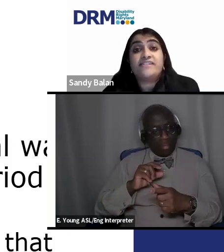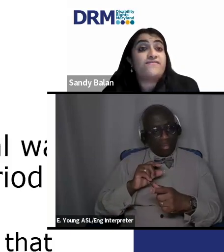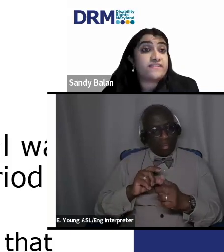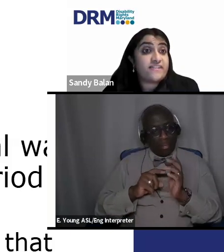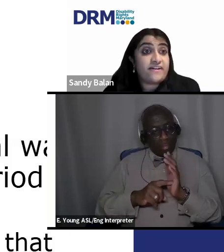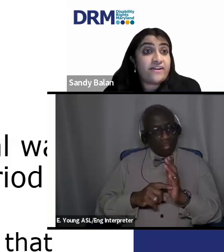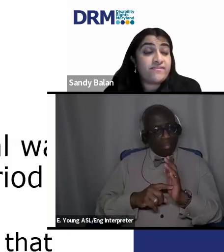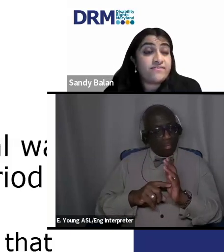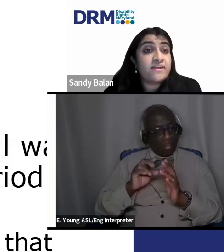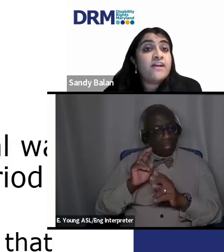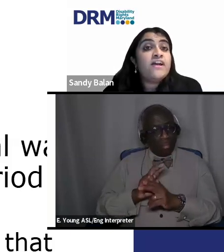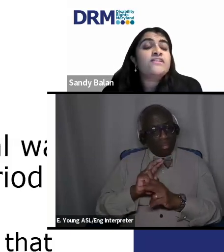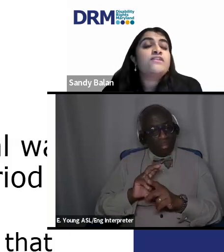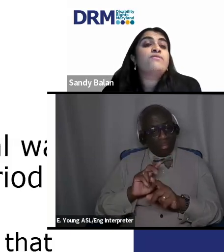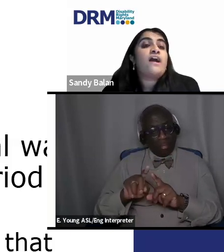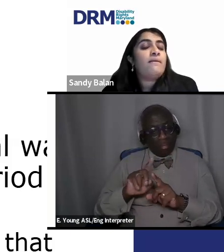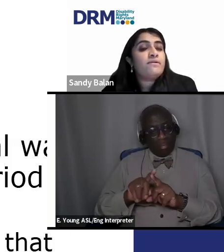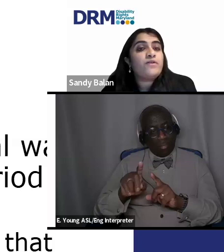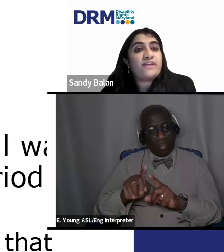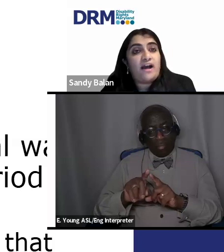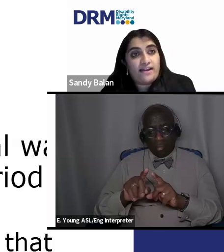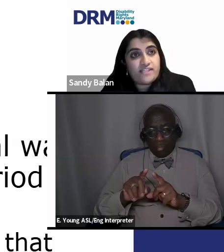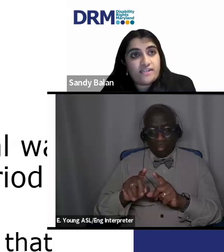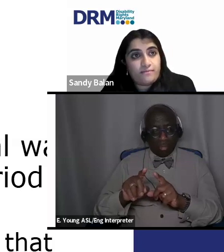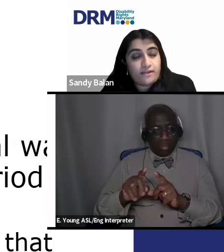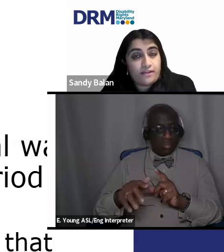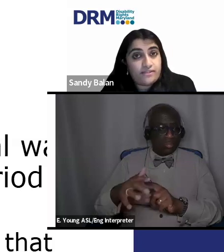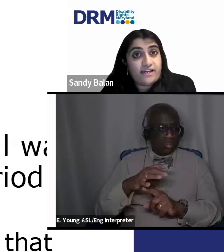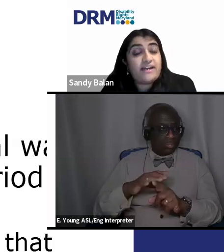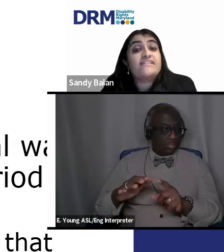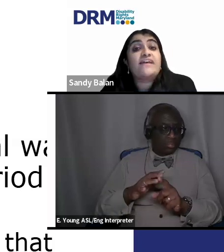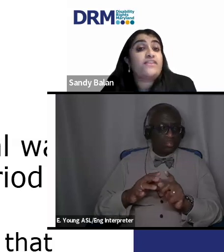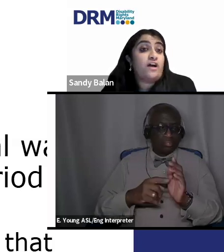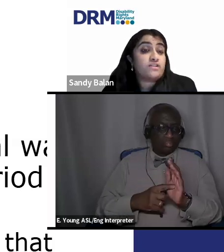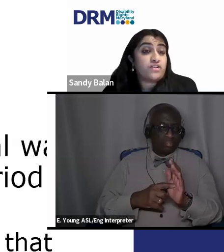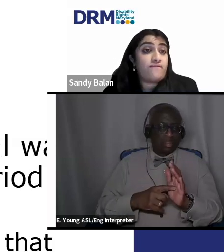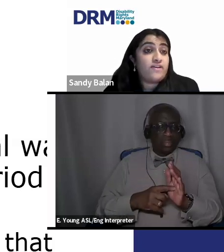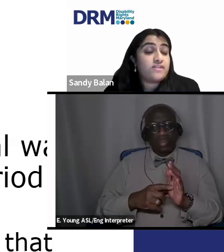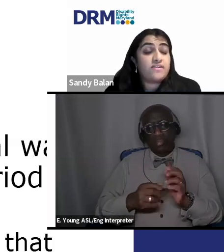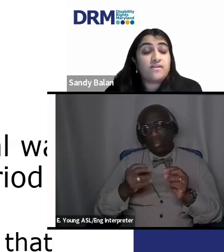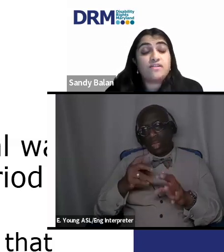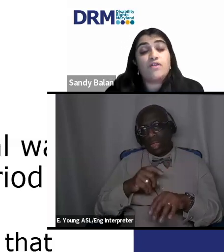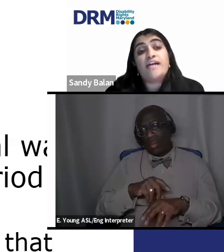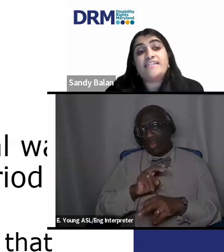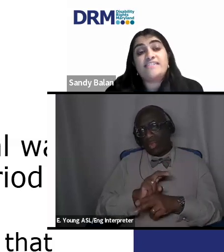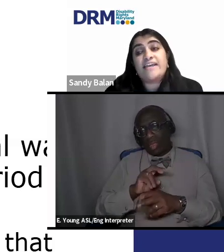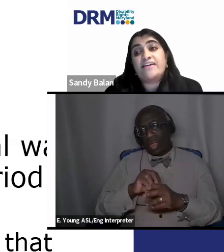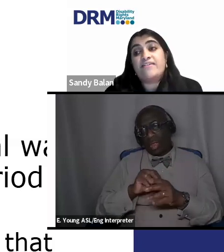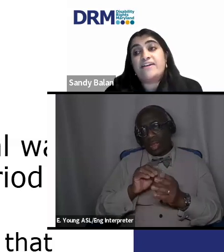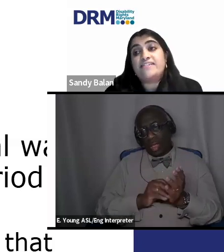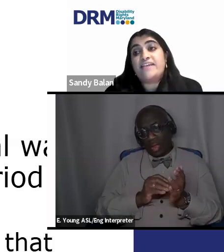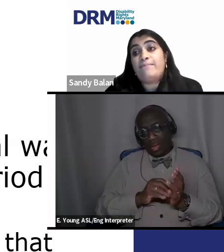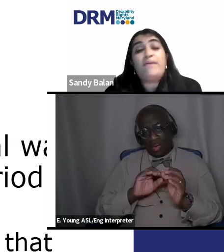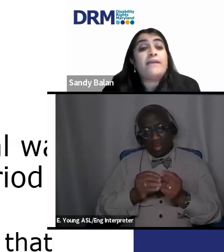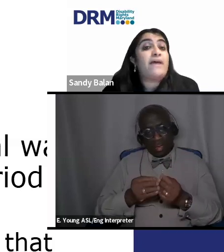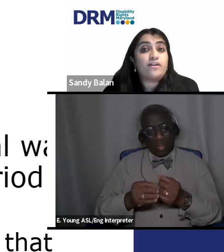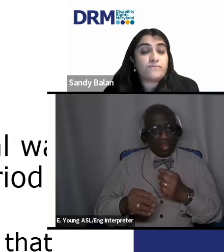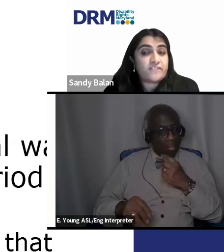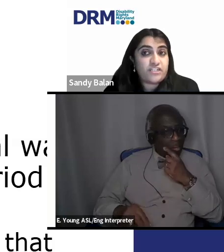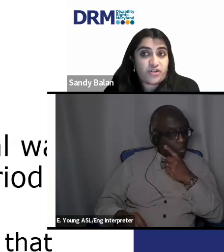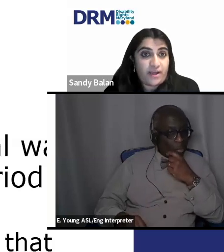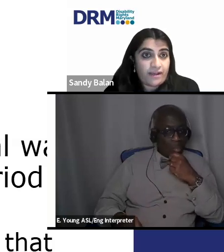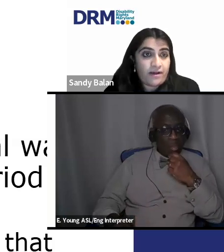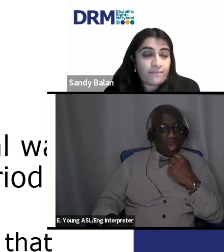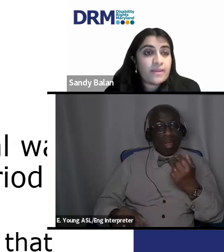it can be used in different scenarios. So the common one that I've seen it being used at is at the doctor's office. So let's say there is a big